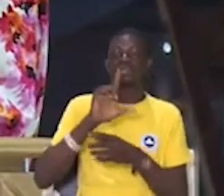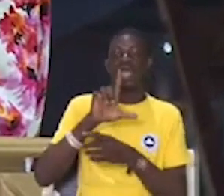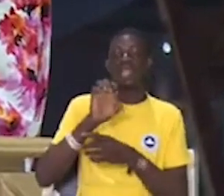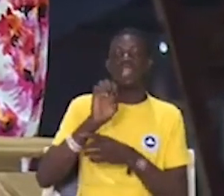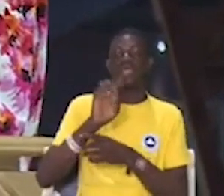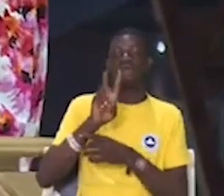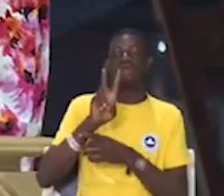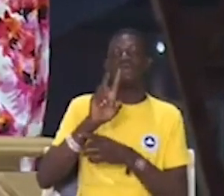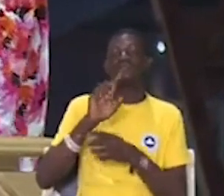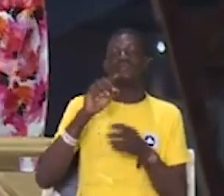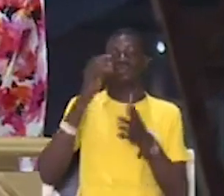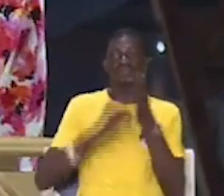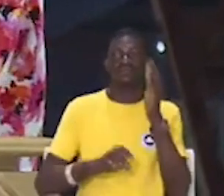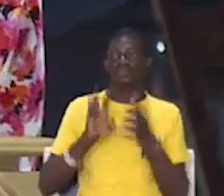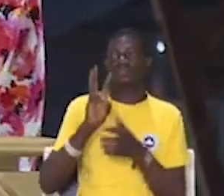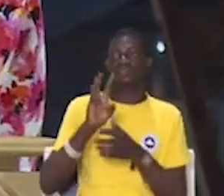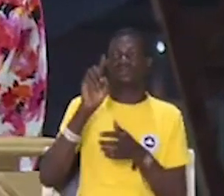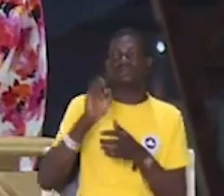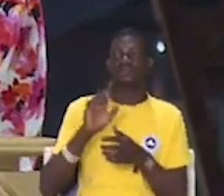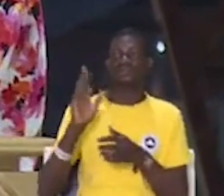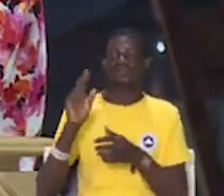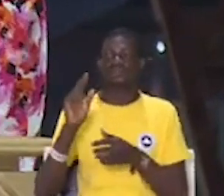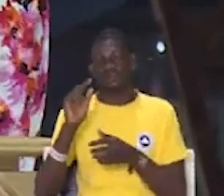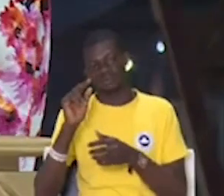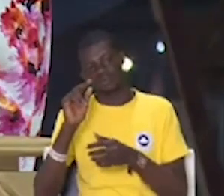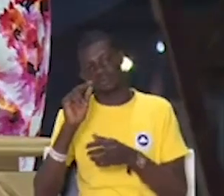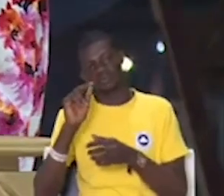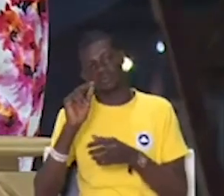Leviticus chapter 6 and verse 13.